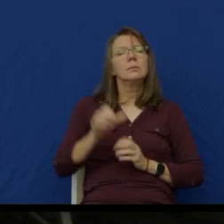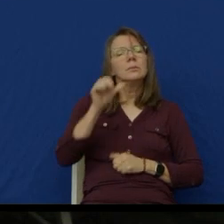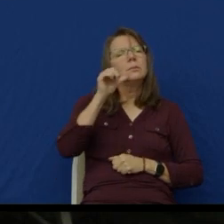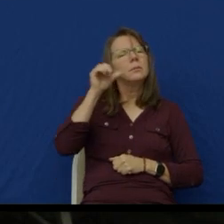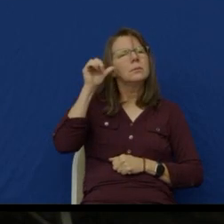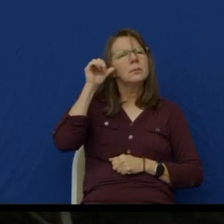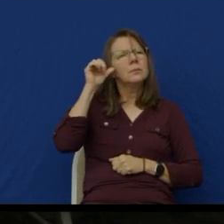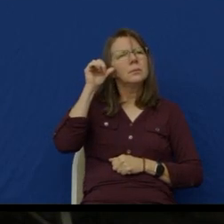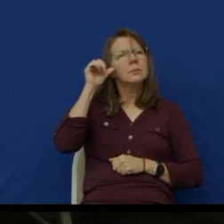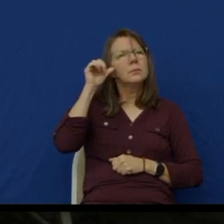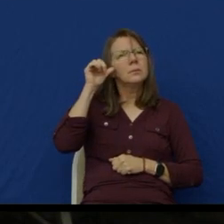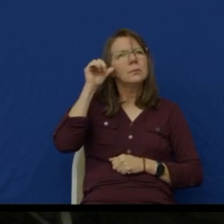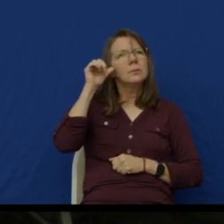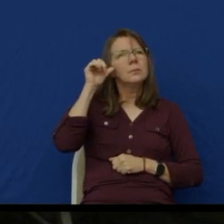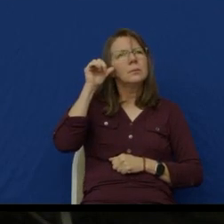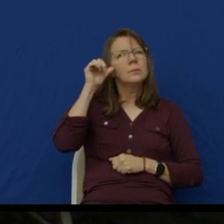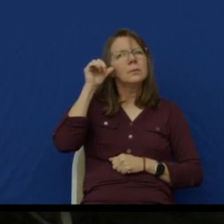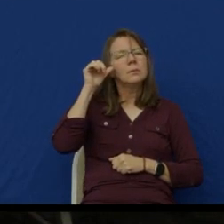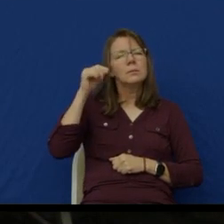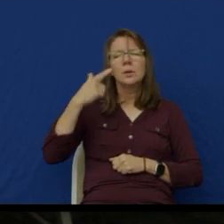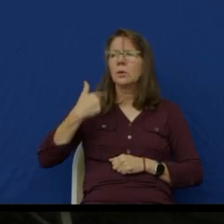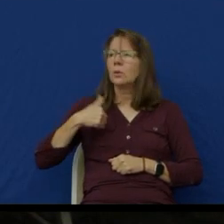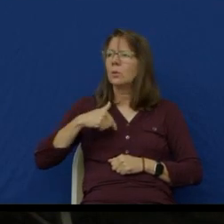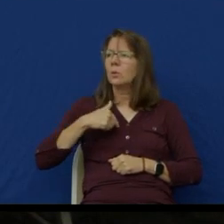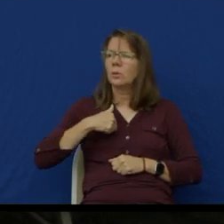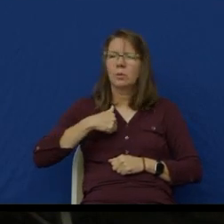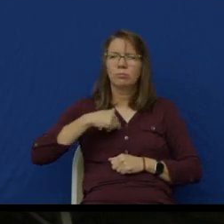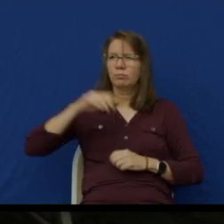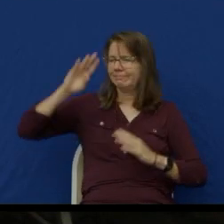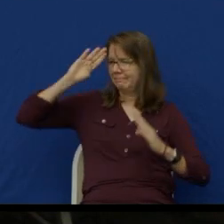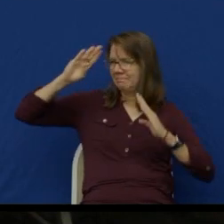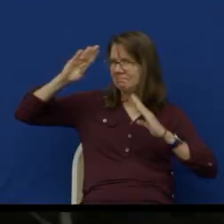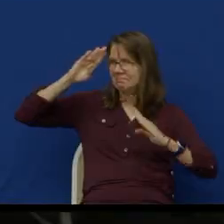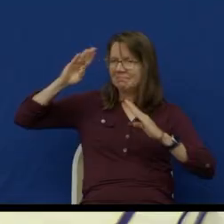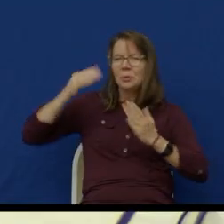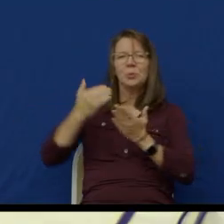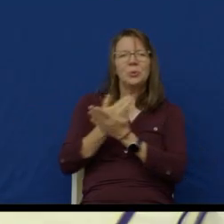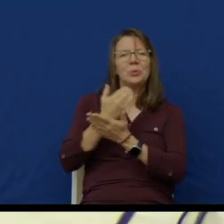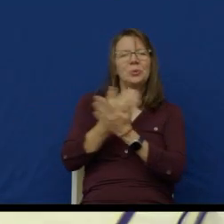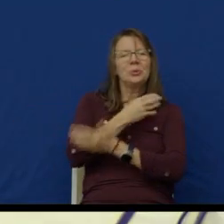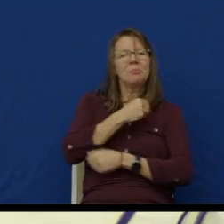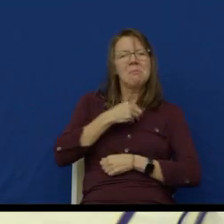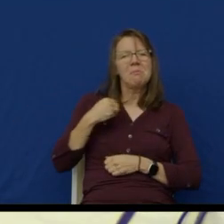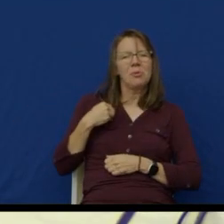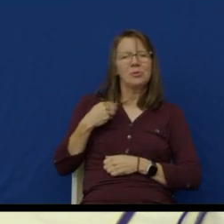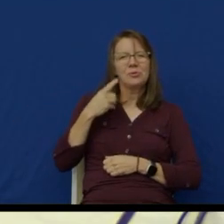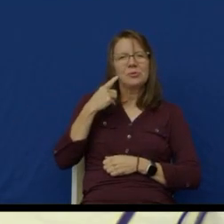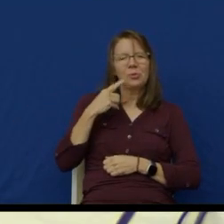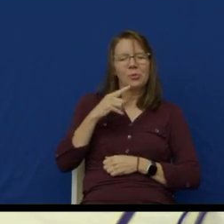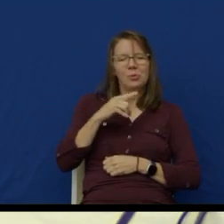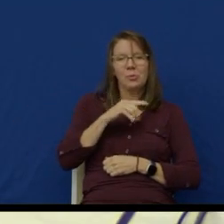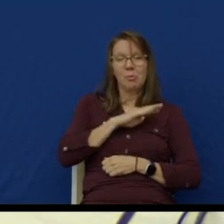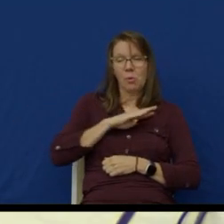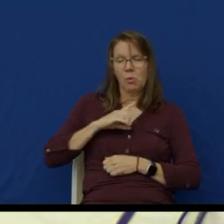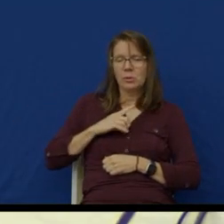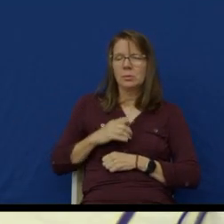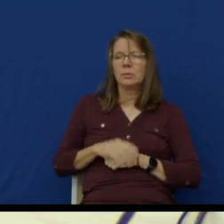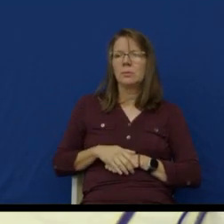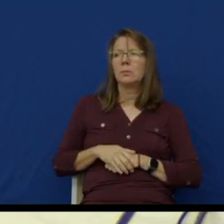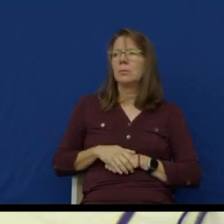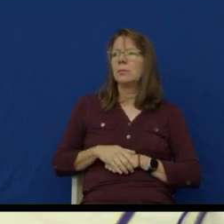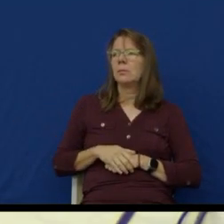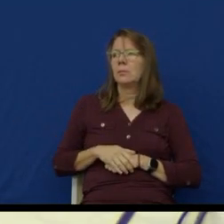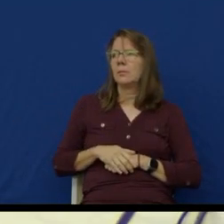Yesterday, as we greeted our new board members, we did not take